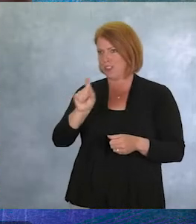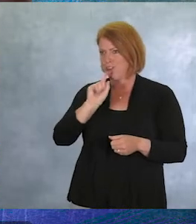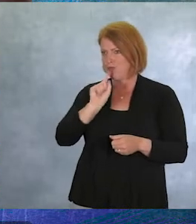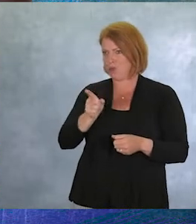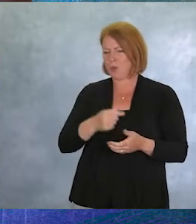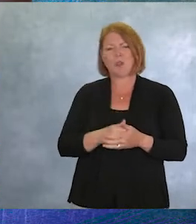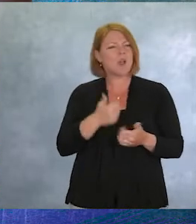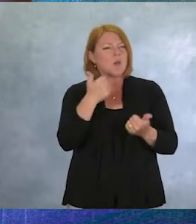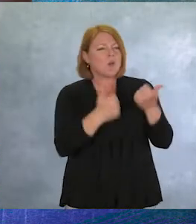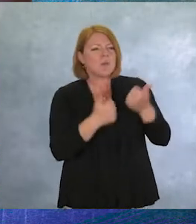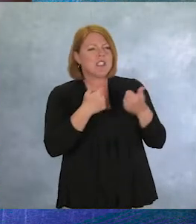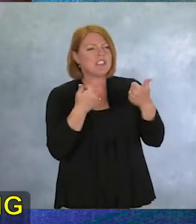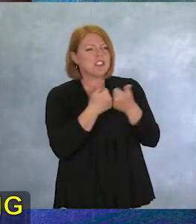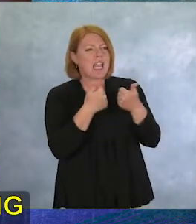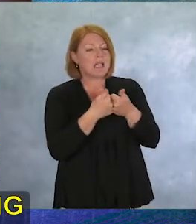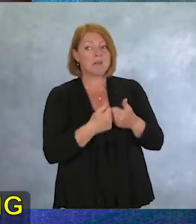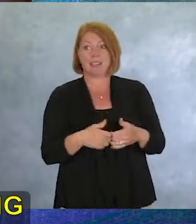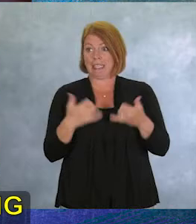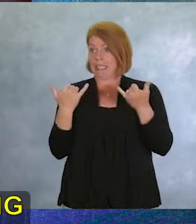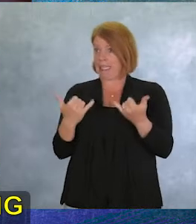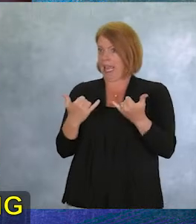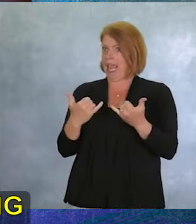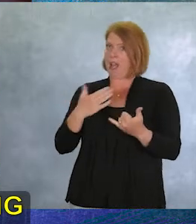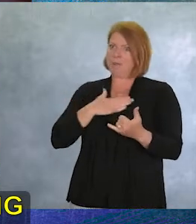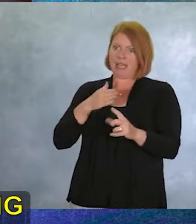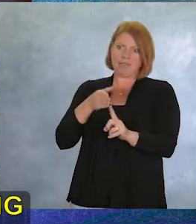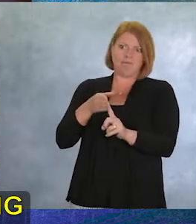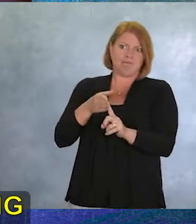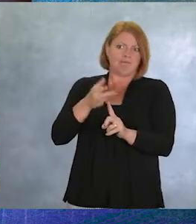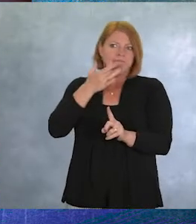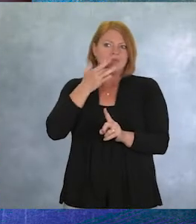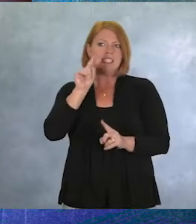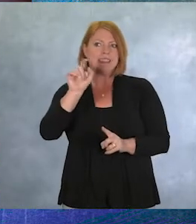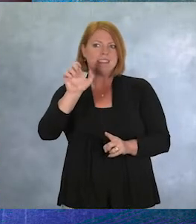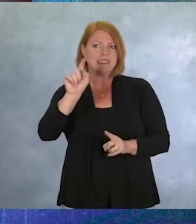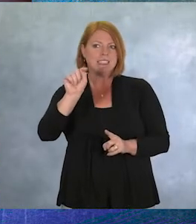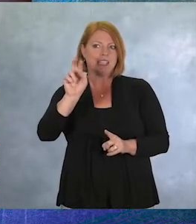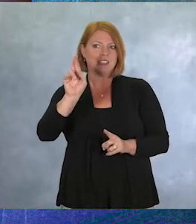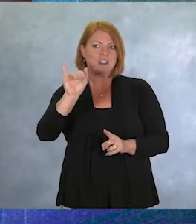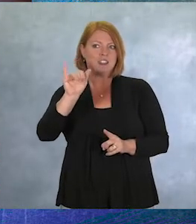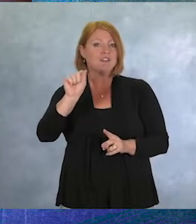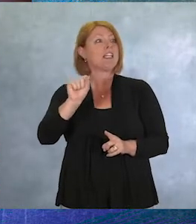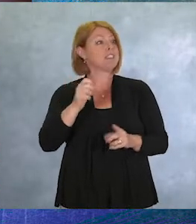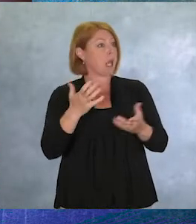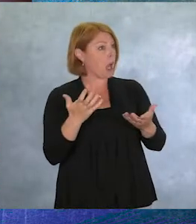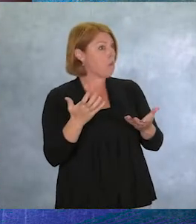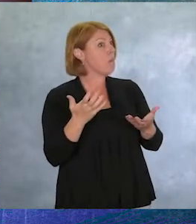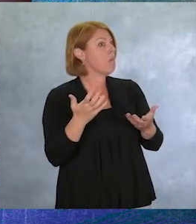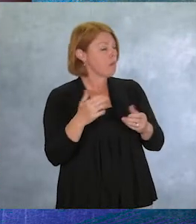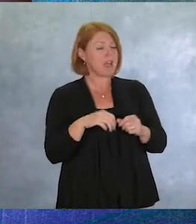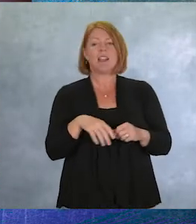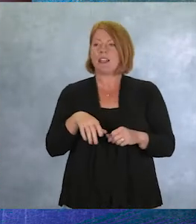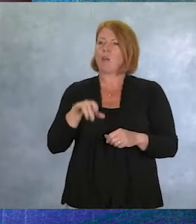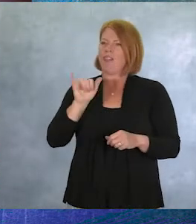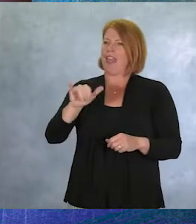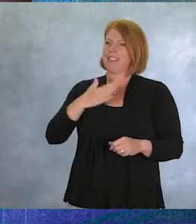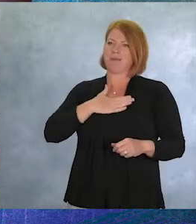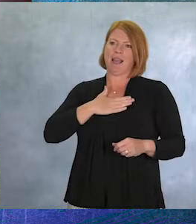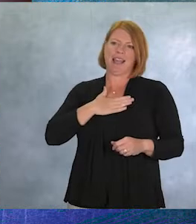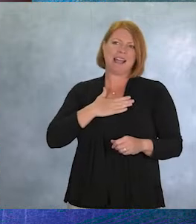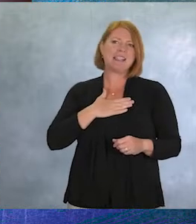video games? Right now I've been playing a lot of Tetris. Okay. So that's kind of been